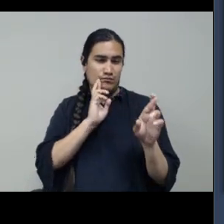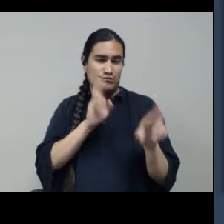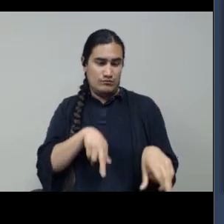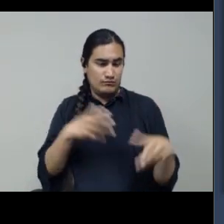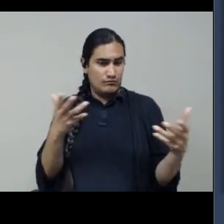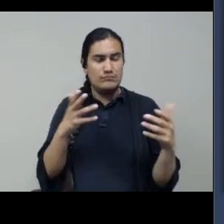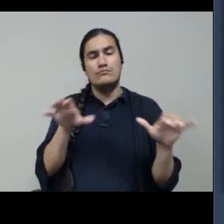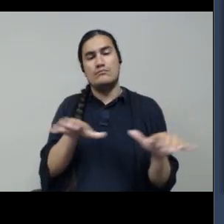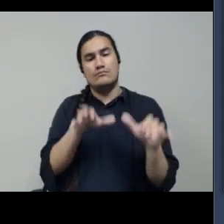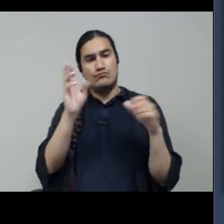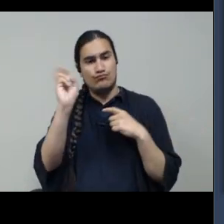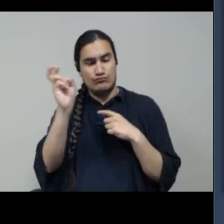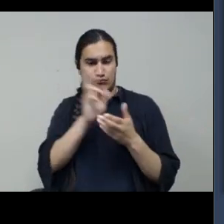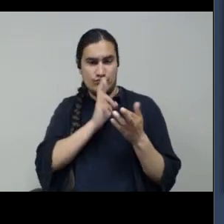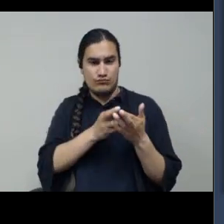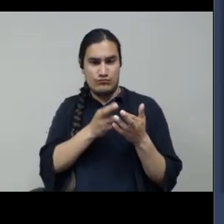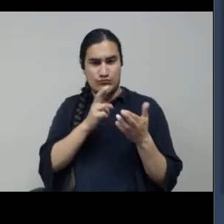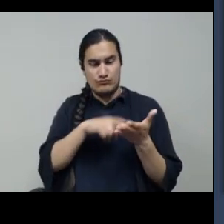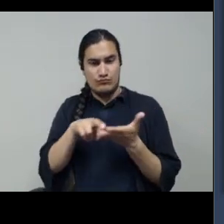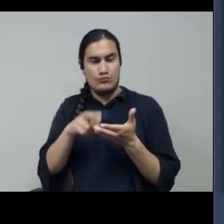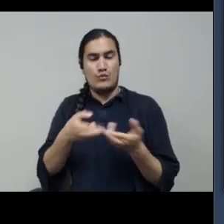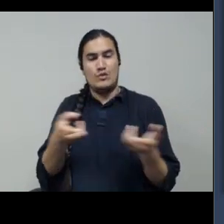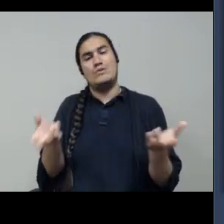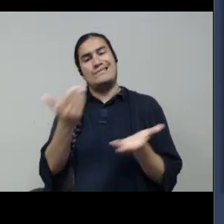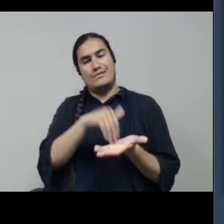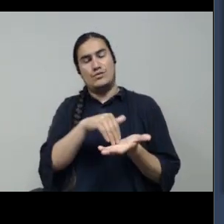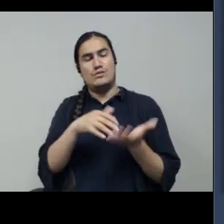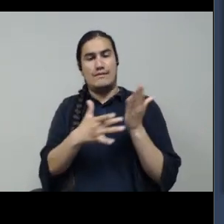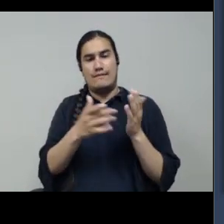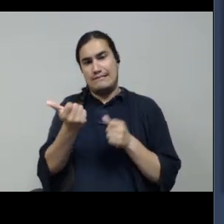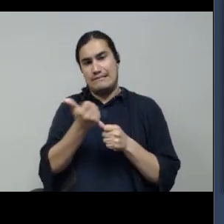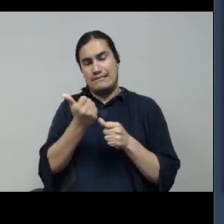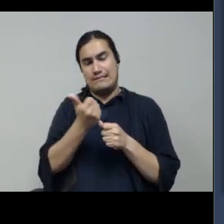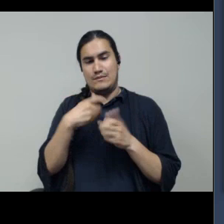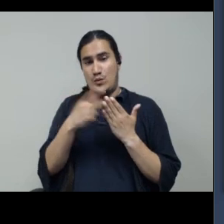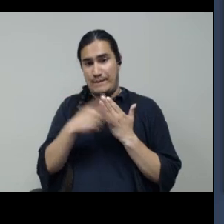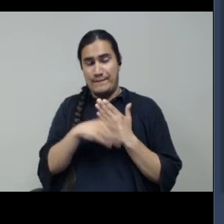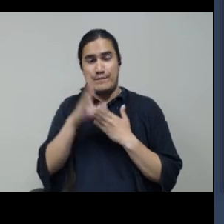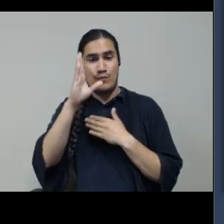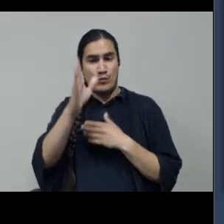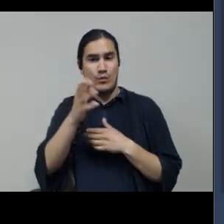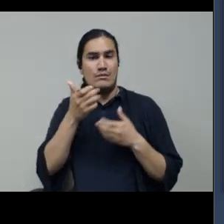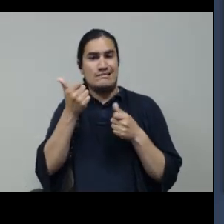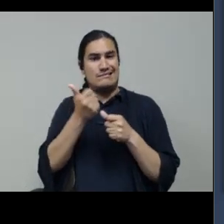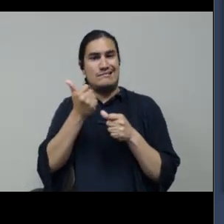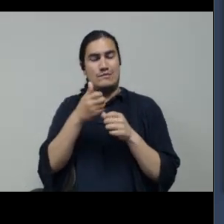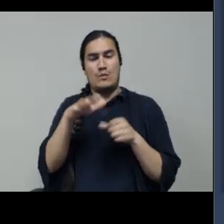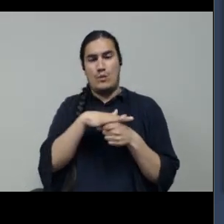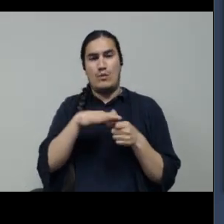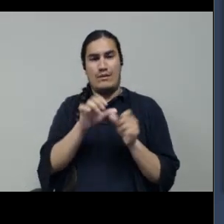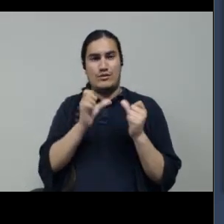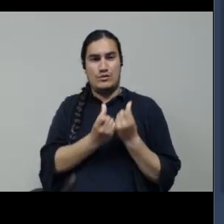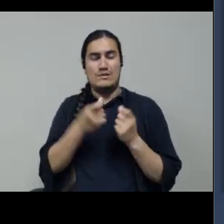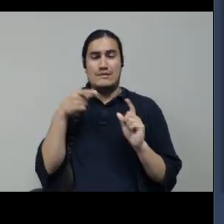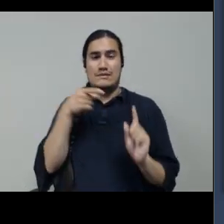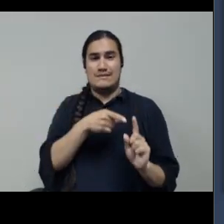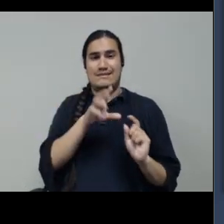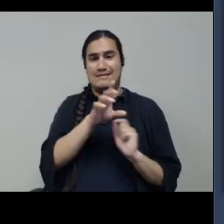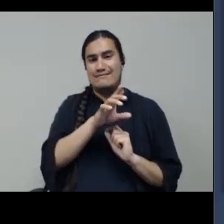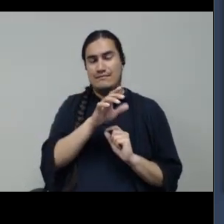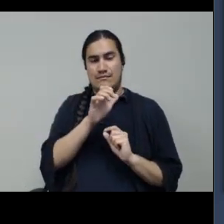Transportation Resource Center's Evaluation and Technical Assistance Program, which will assist local agencies, particularly